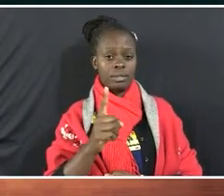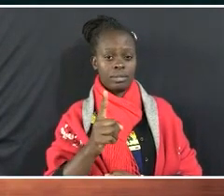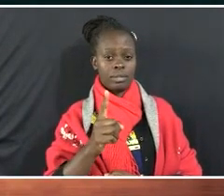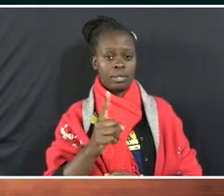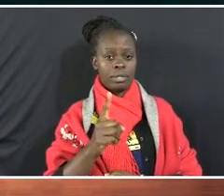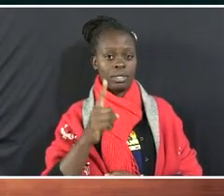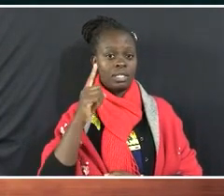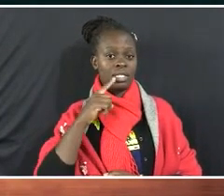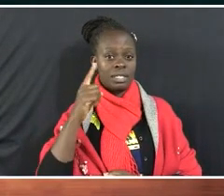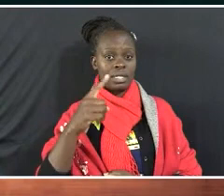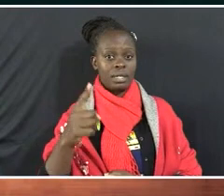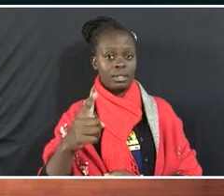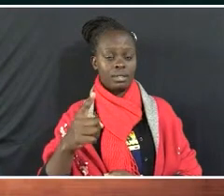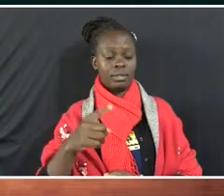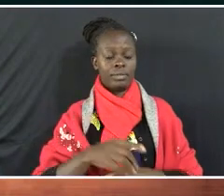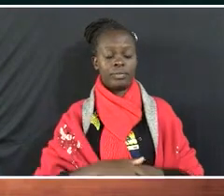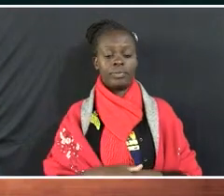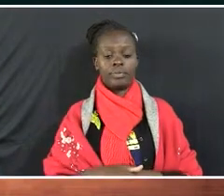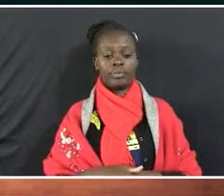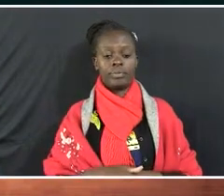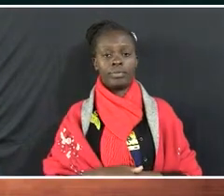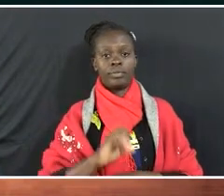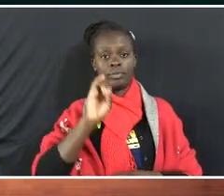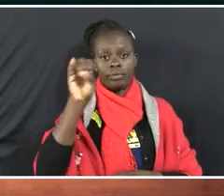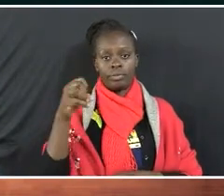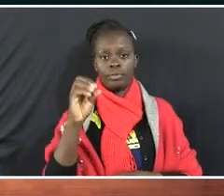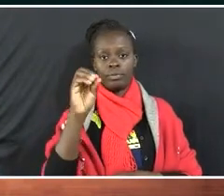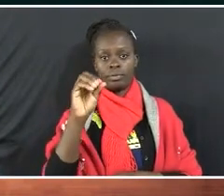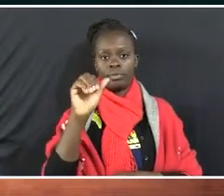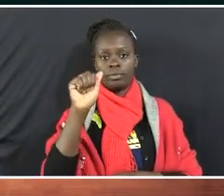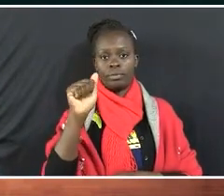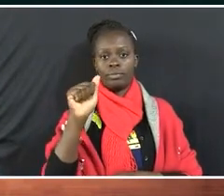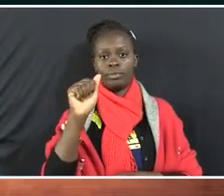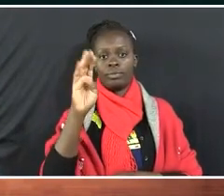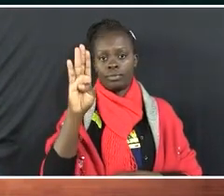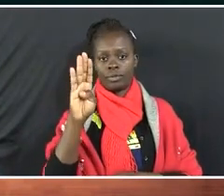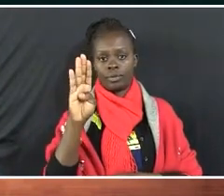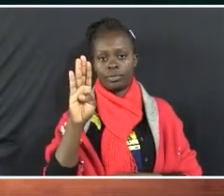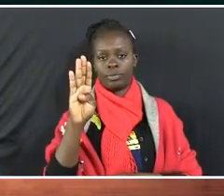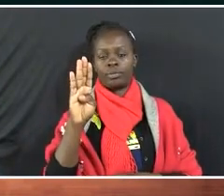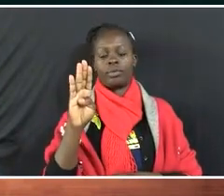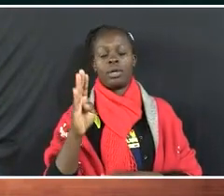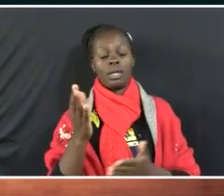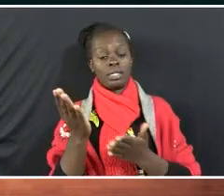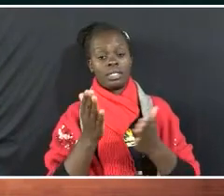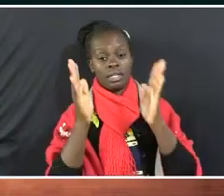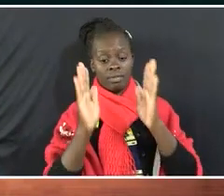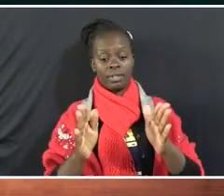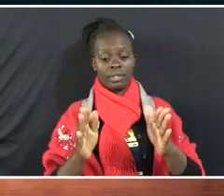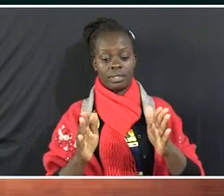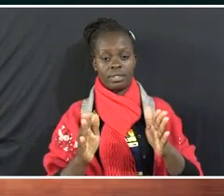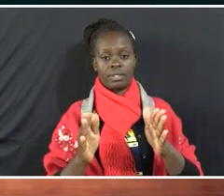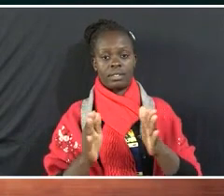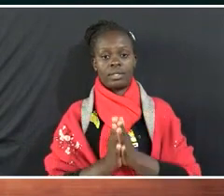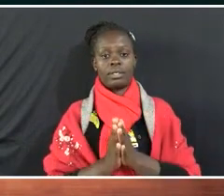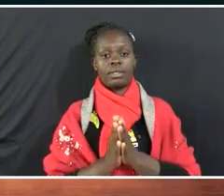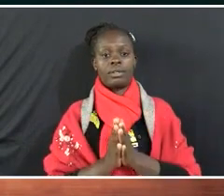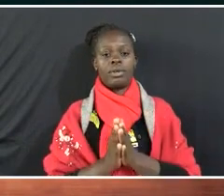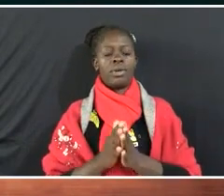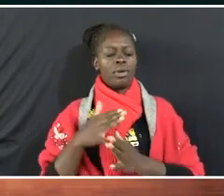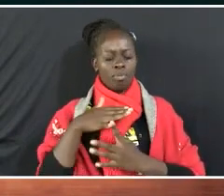directly. The king commanded Joab and Abishai and Ittai, saying,